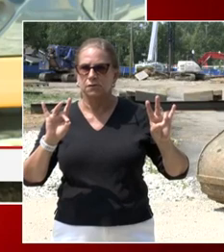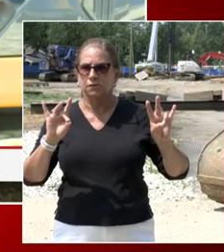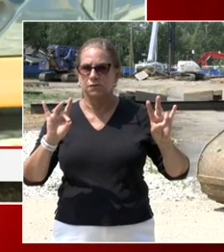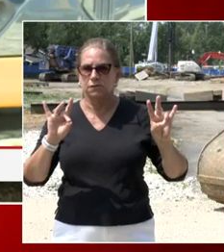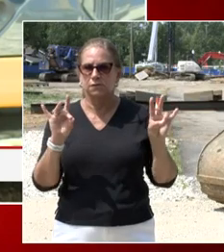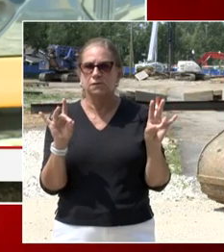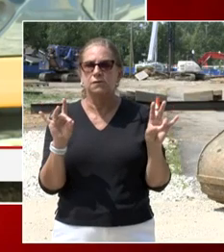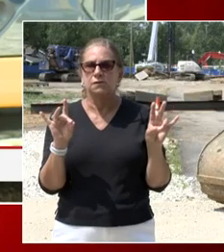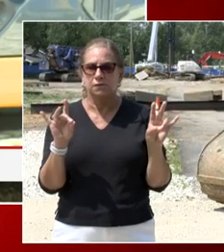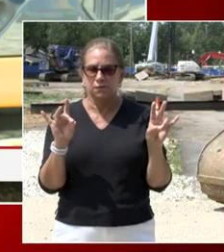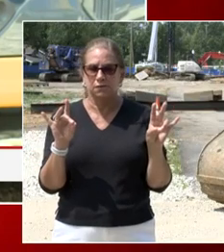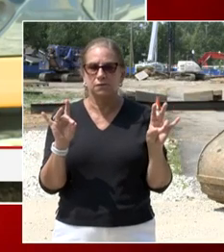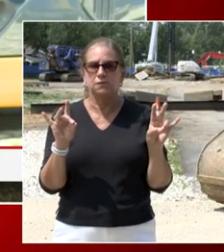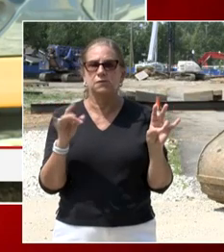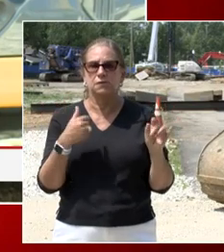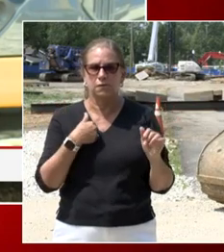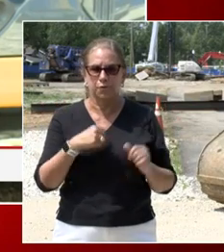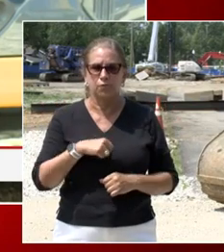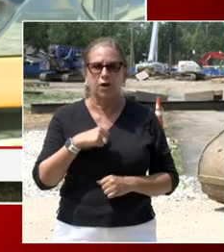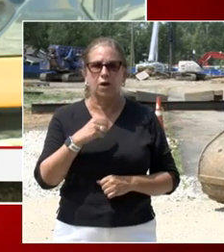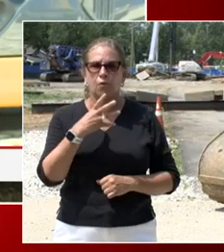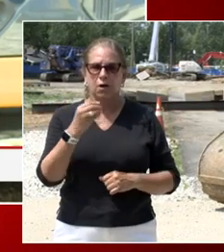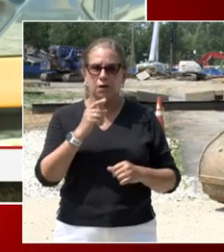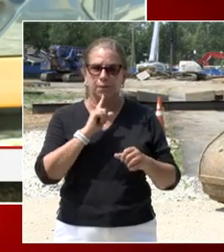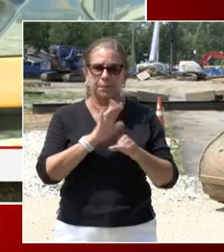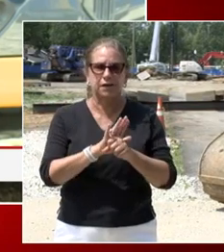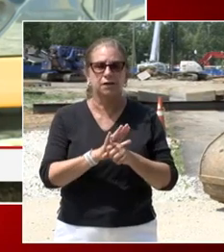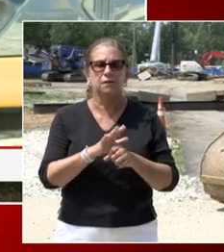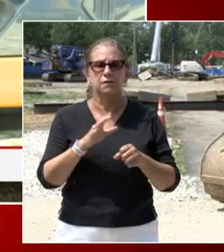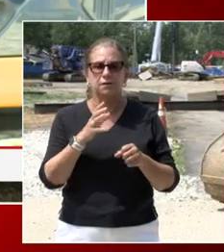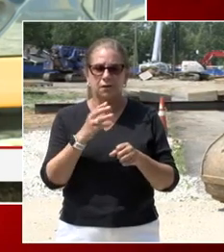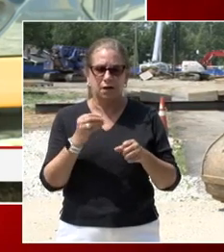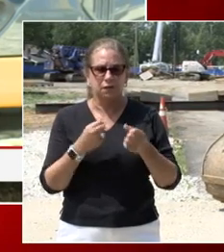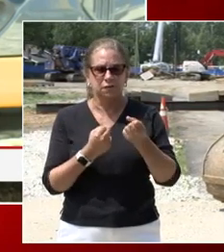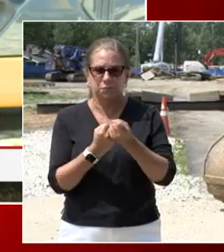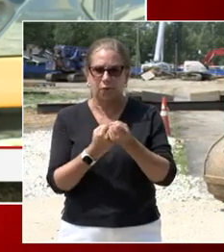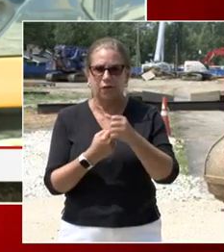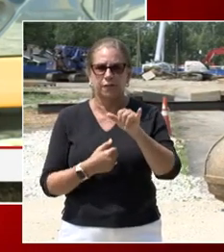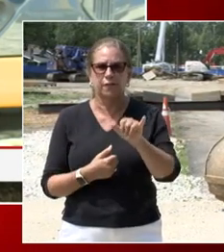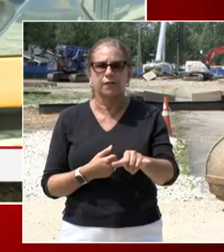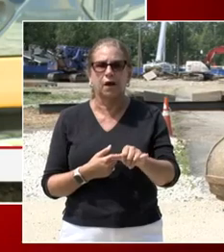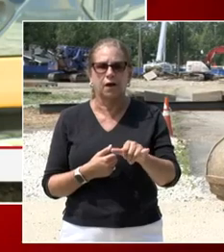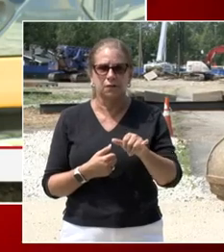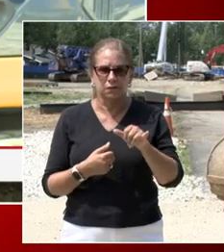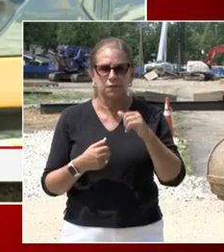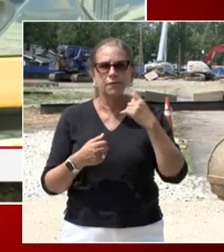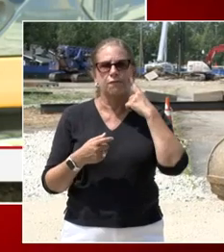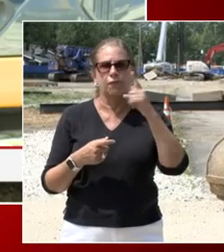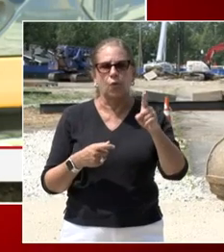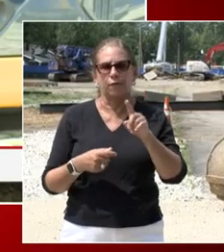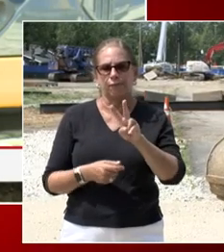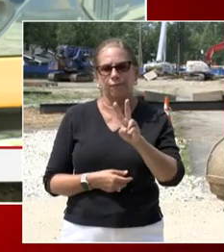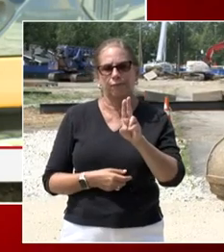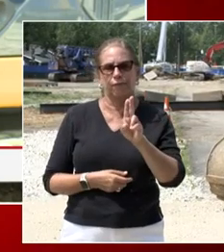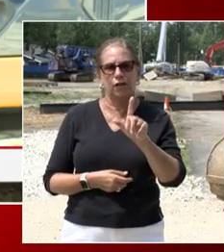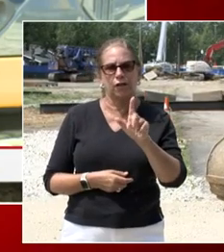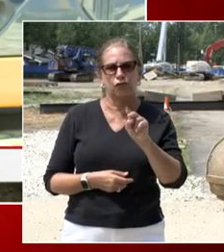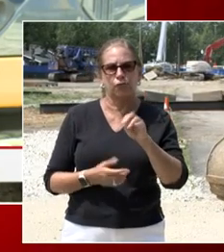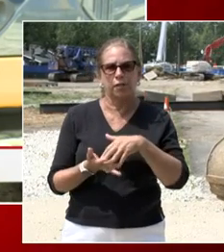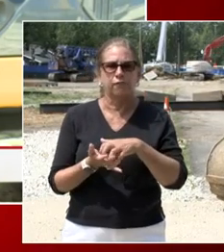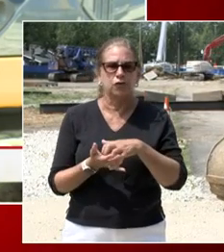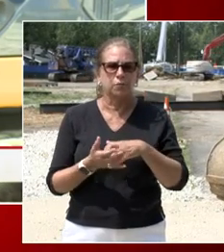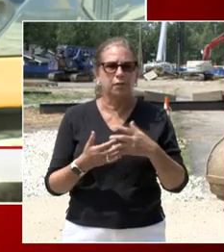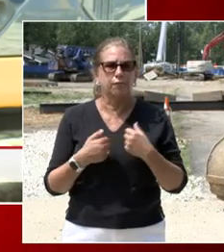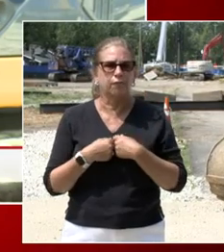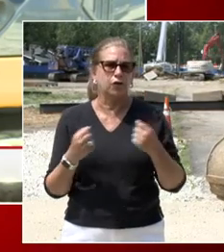for ensuring that the most vulnerable residents that we have, certainly on the east end of the city, east of the